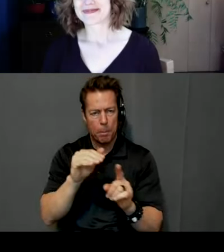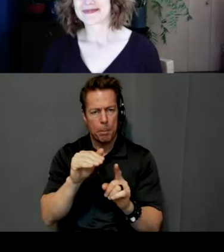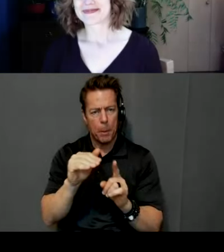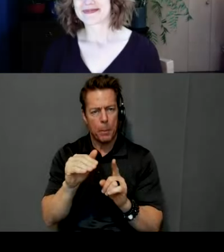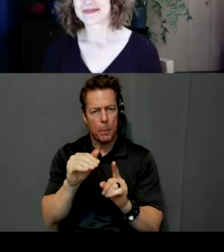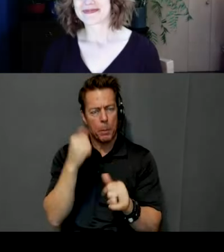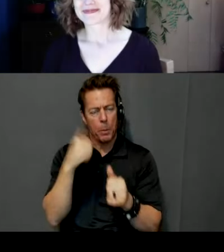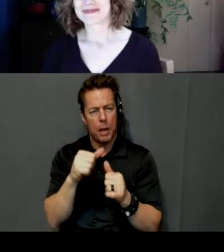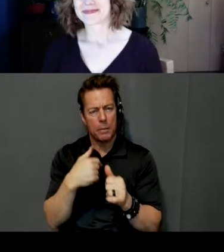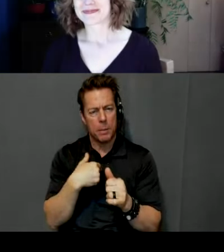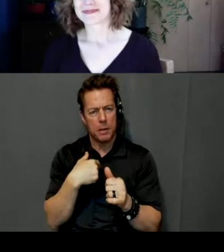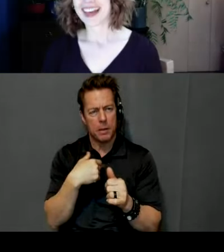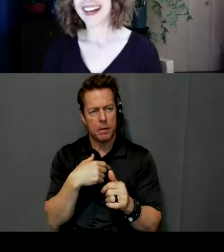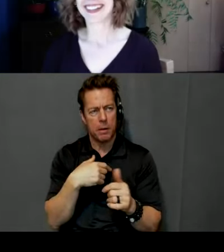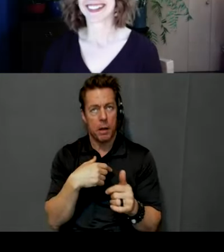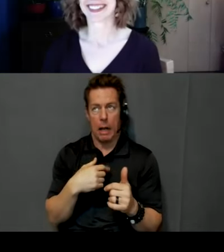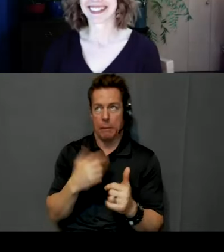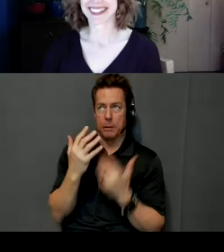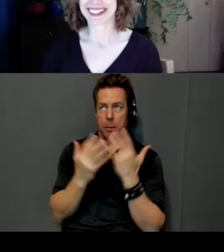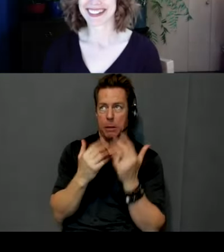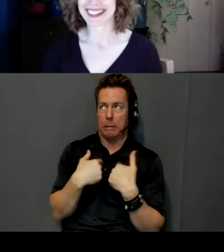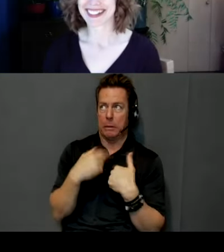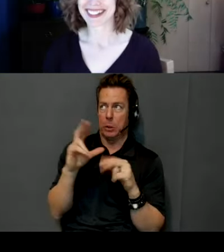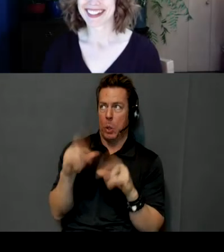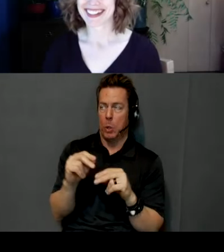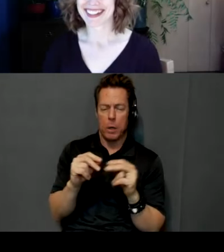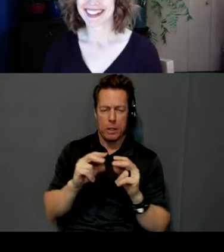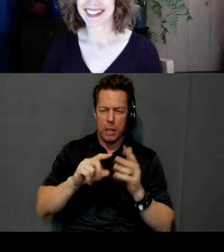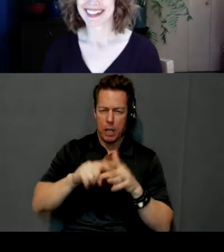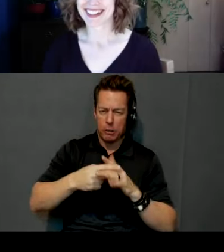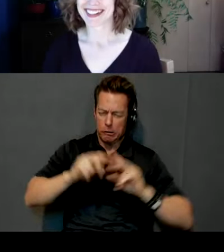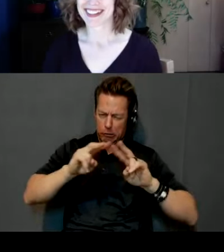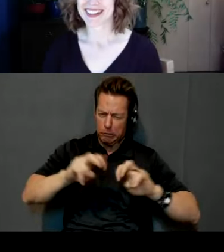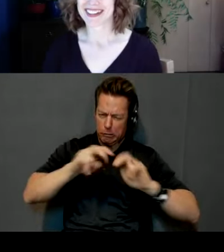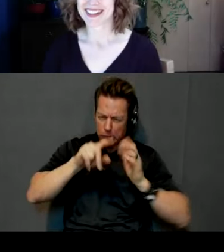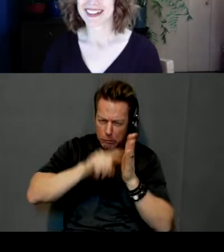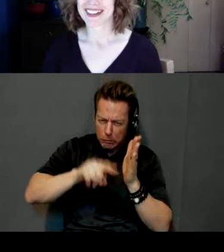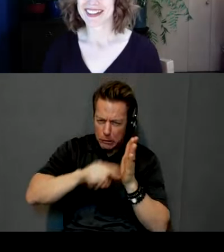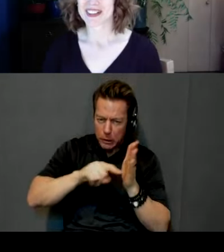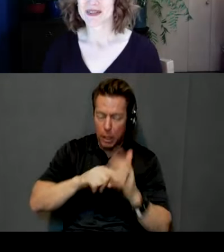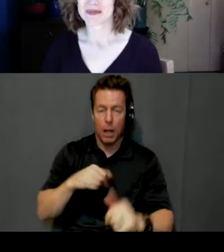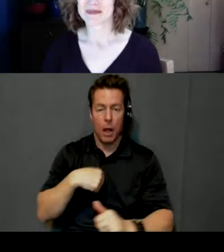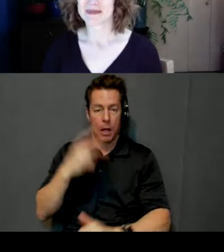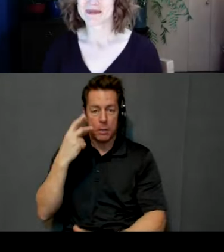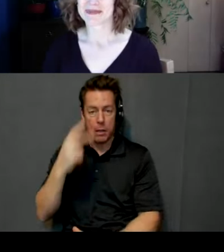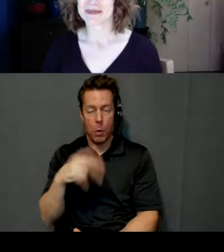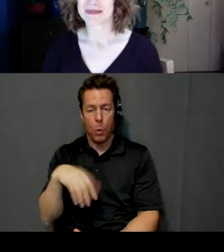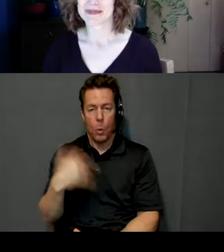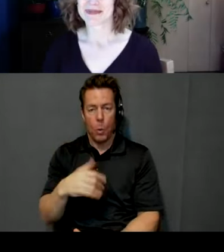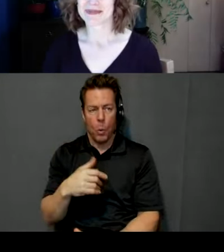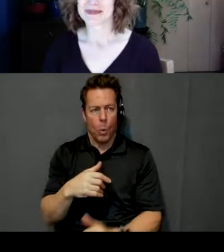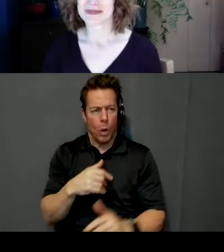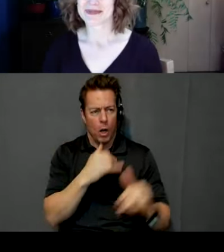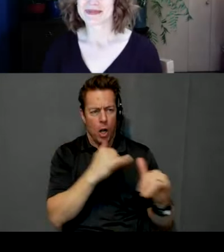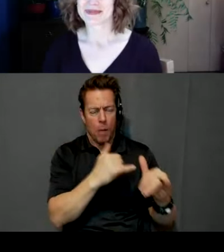I'm embarrassed, but no. And I started digging. And once I saw how much we had in common,